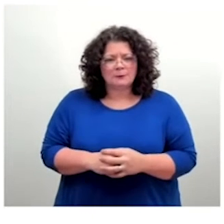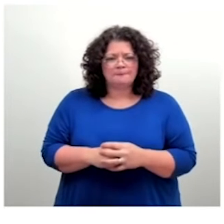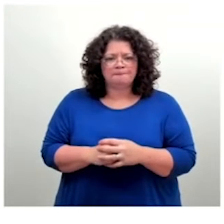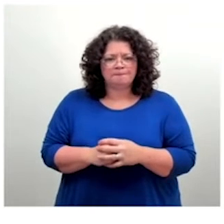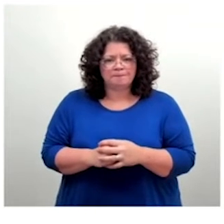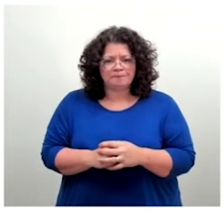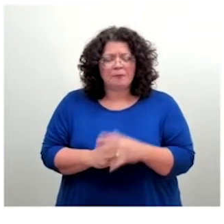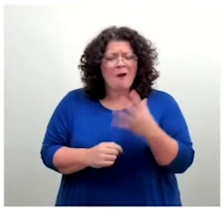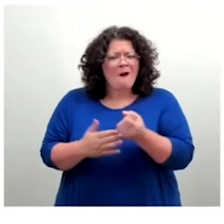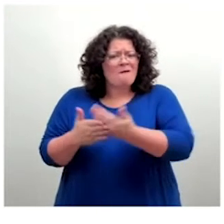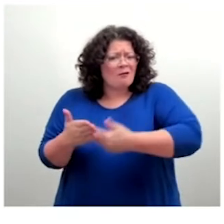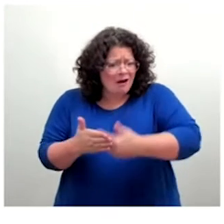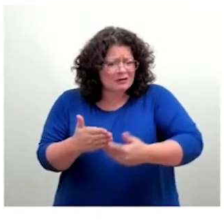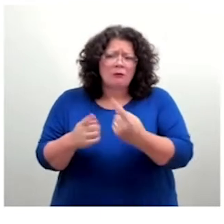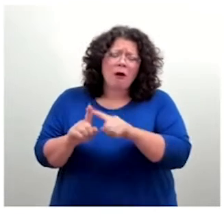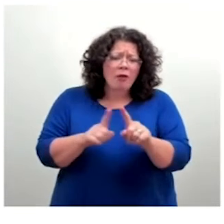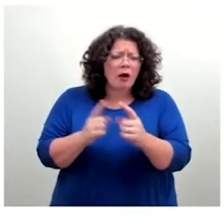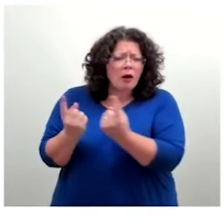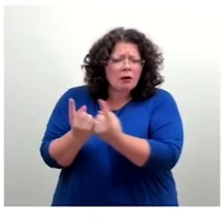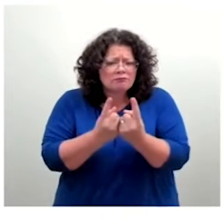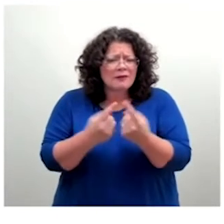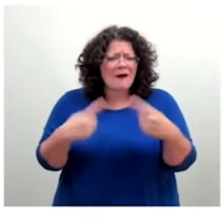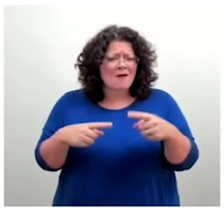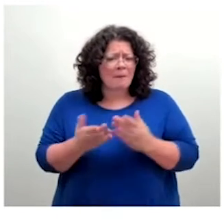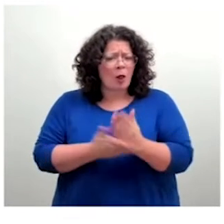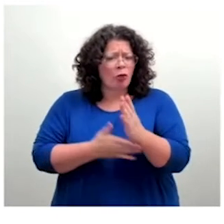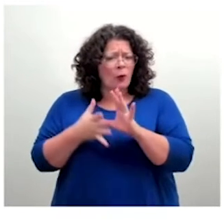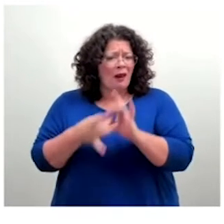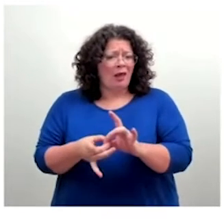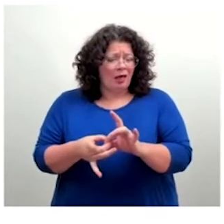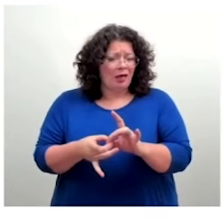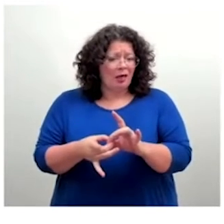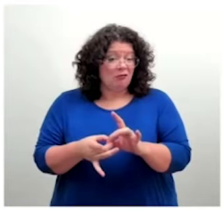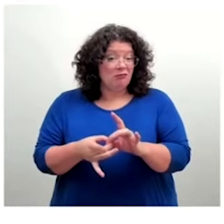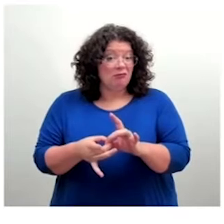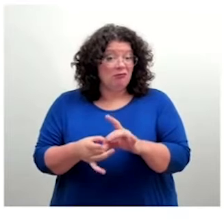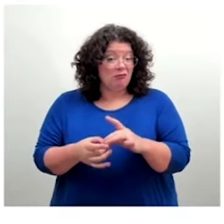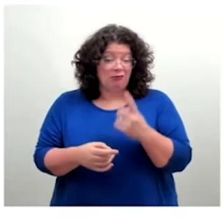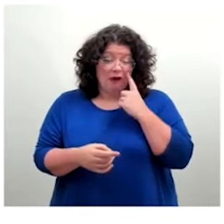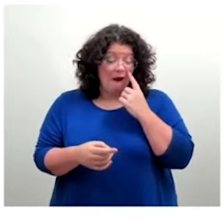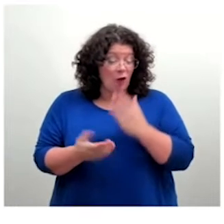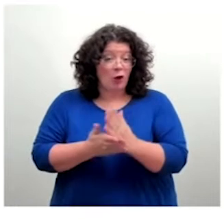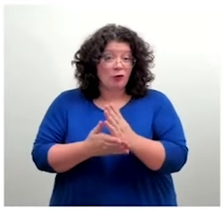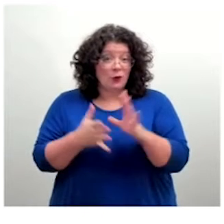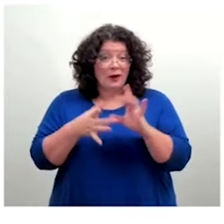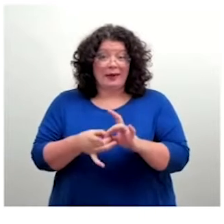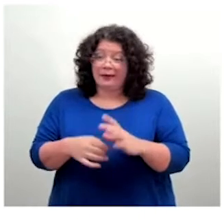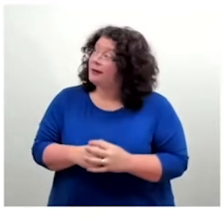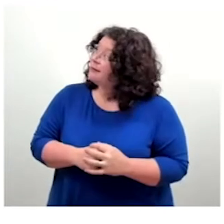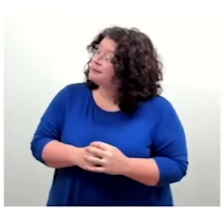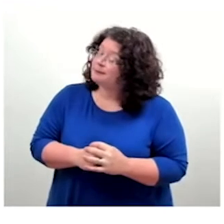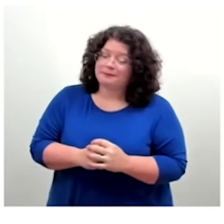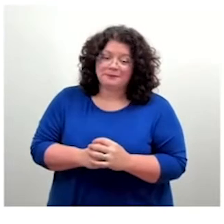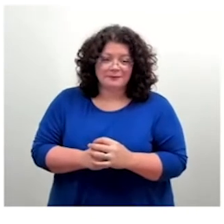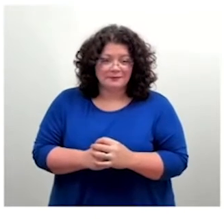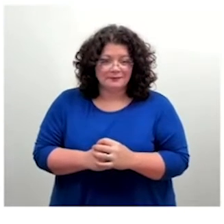GDS also has a role in making sure compliance with the regulations happens. So we are monitoring public sector websites and documents, and we